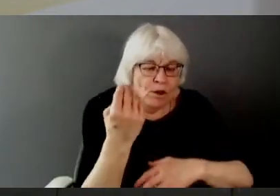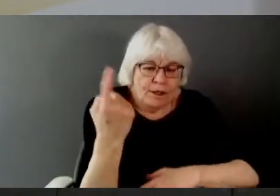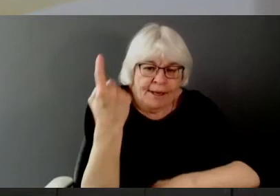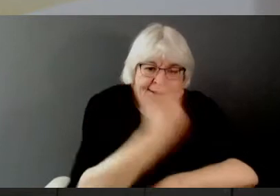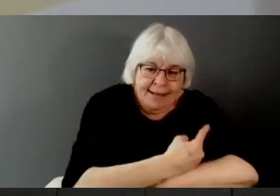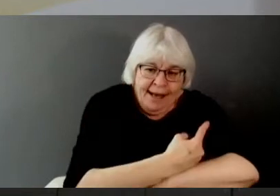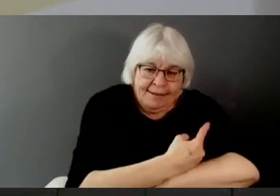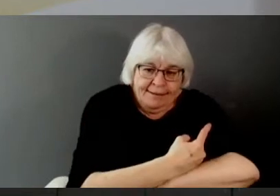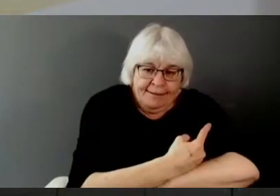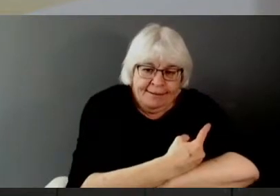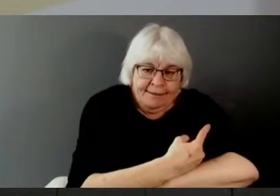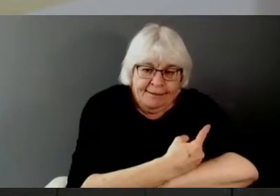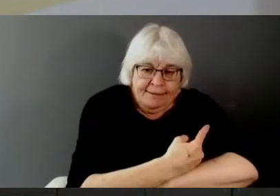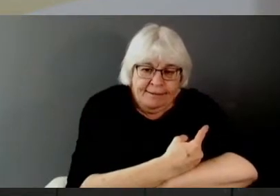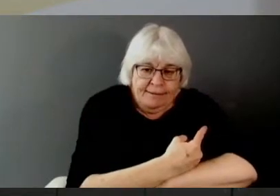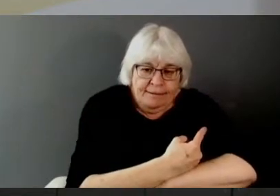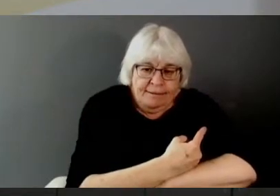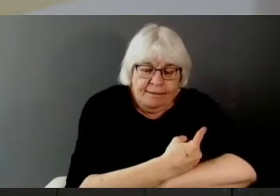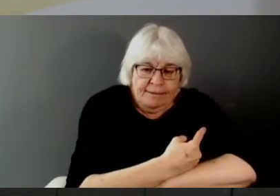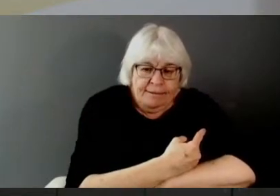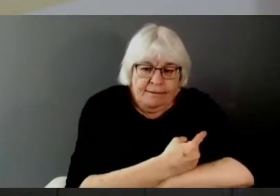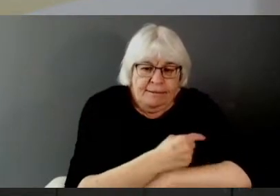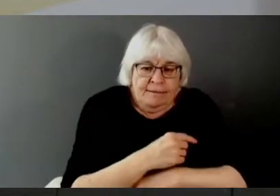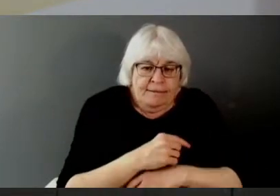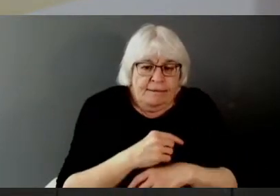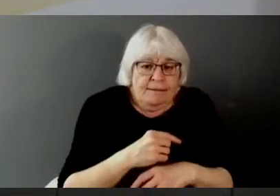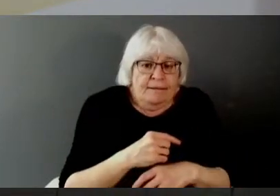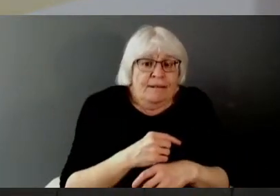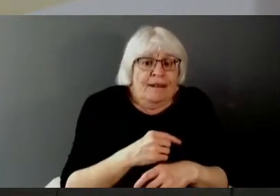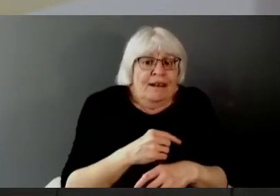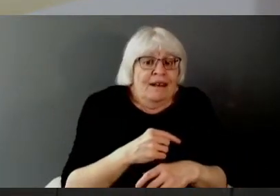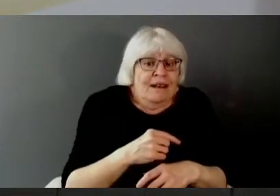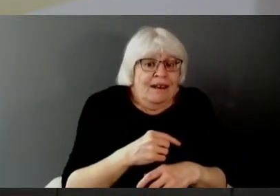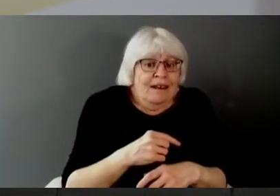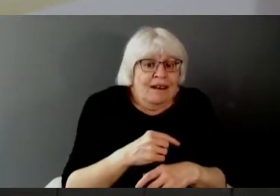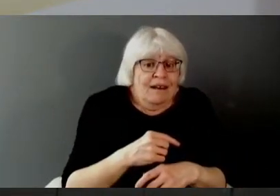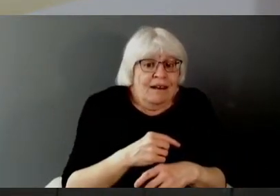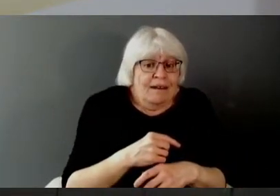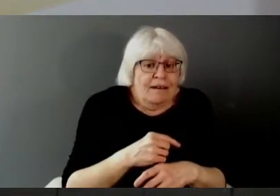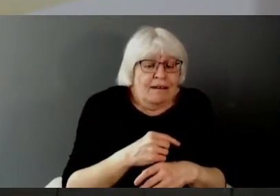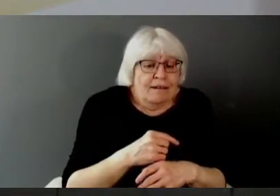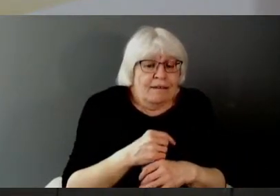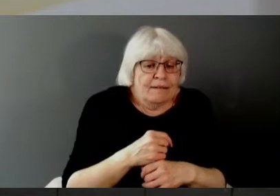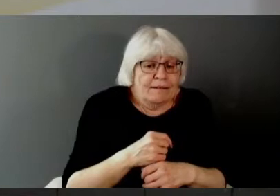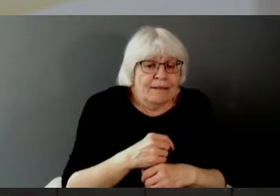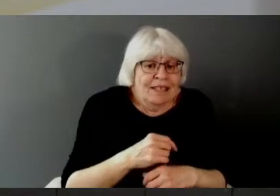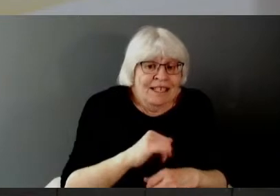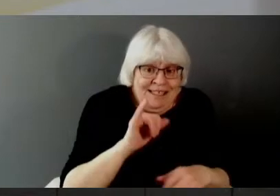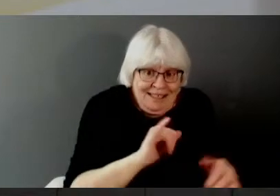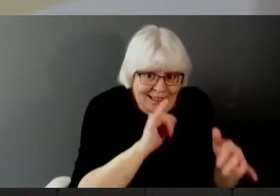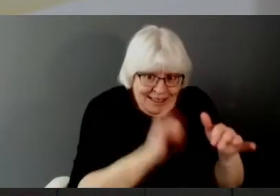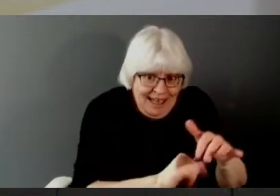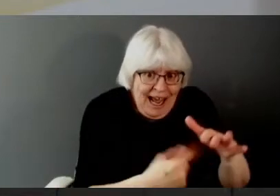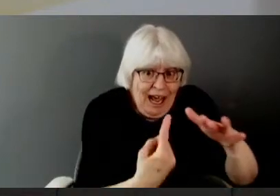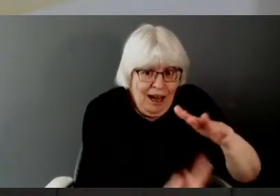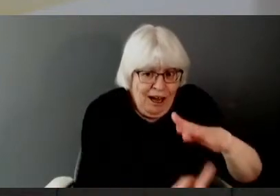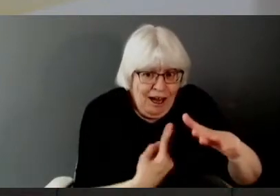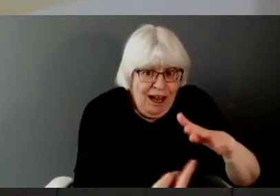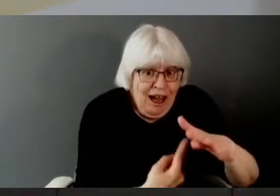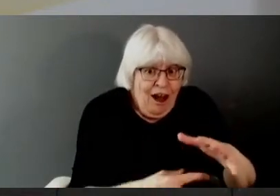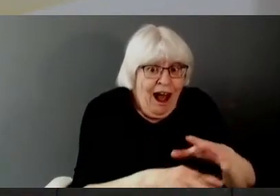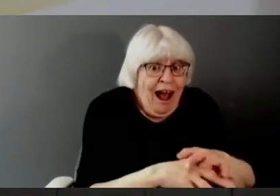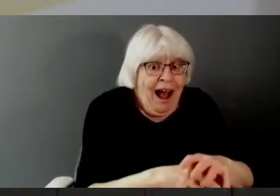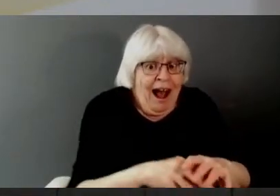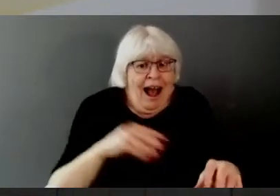individuals can come out of self-isolation to attend the wake, funeral, or burial, provided they undergo testing within